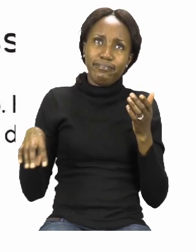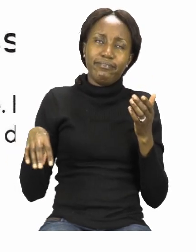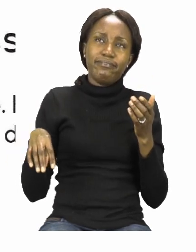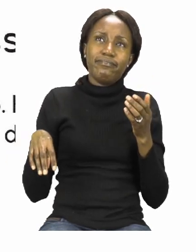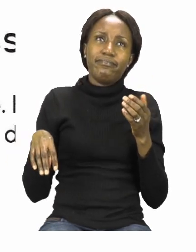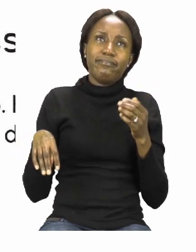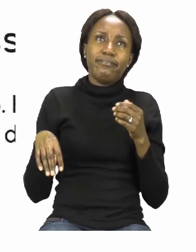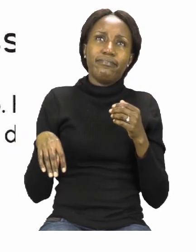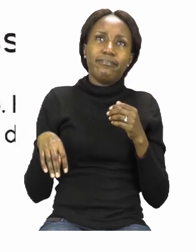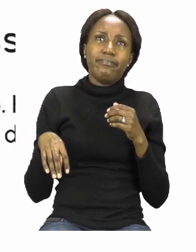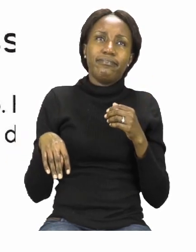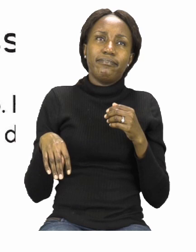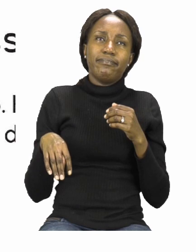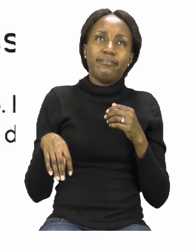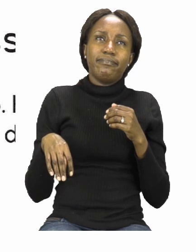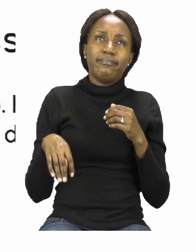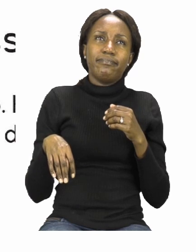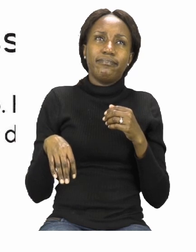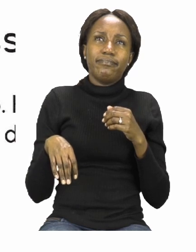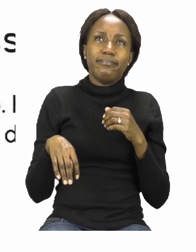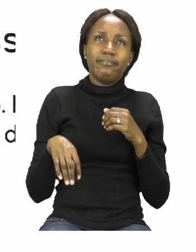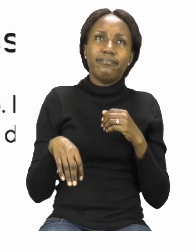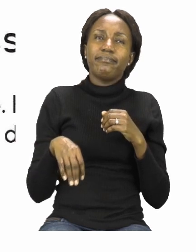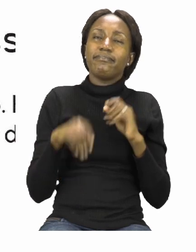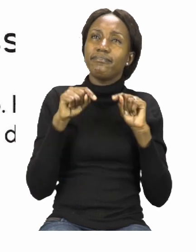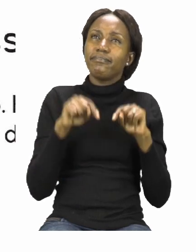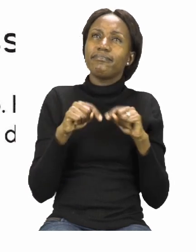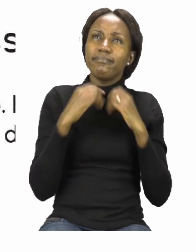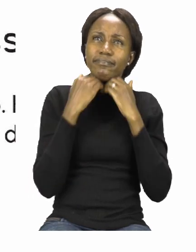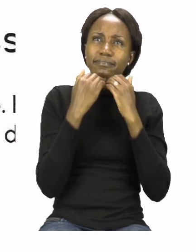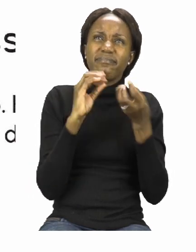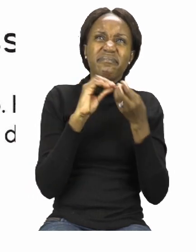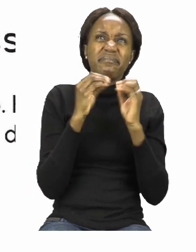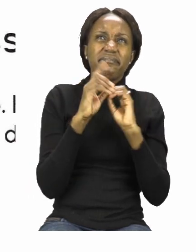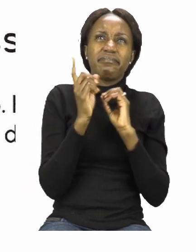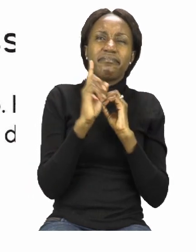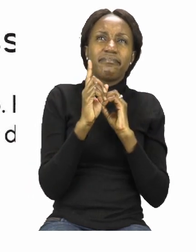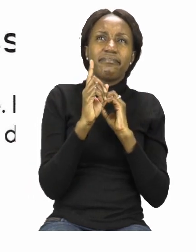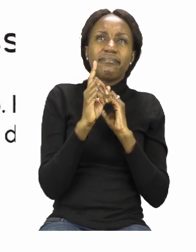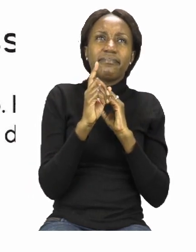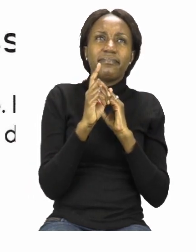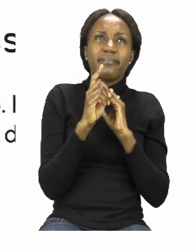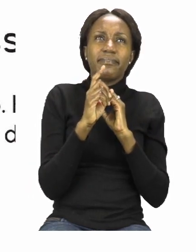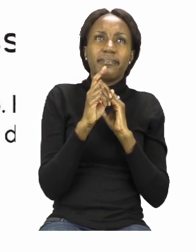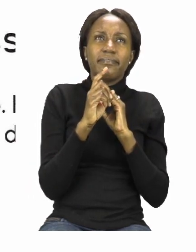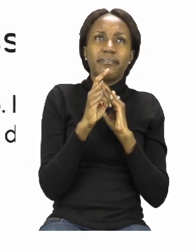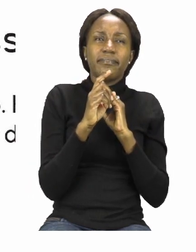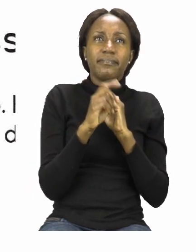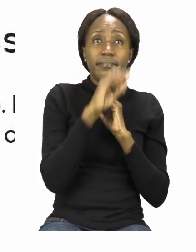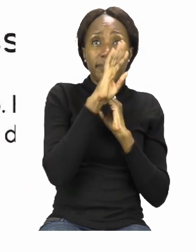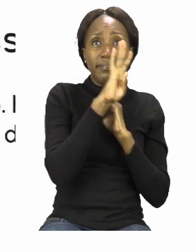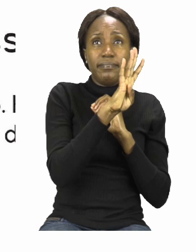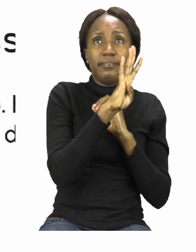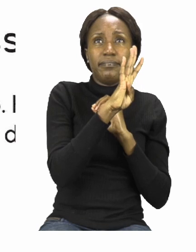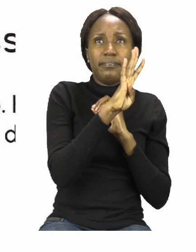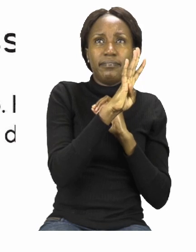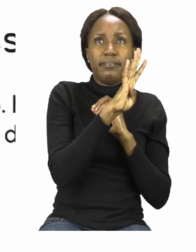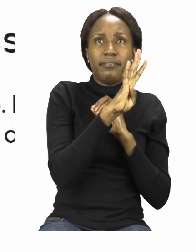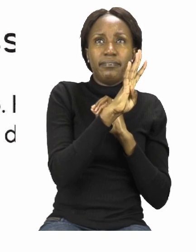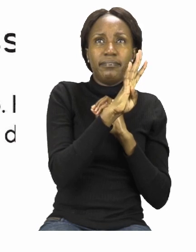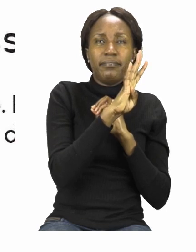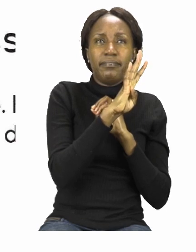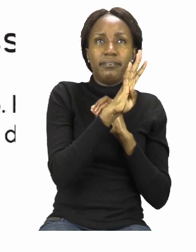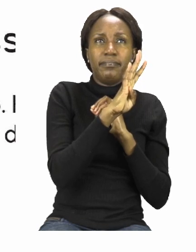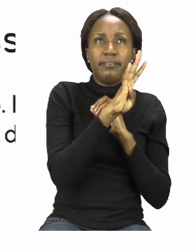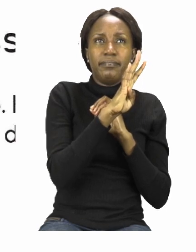So we now need to pick out our important numbers. In this case, we have the number 4 and